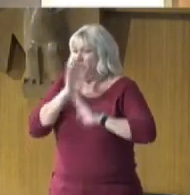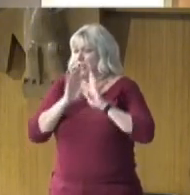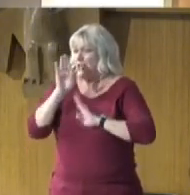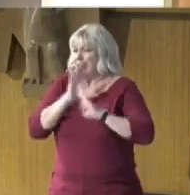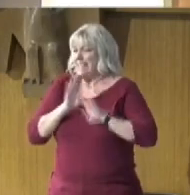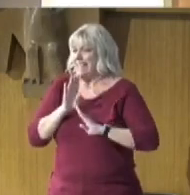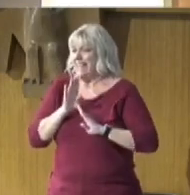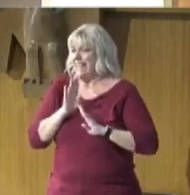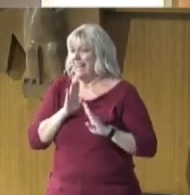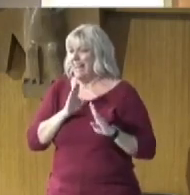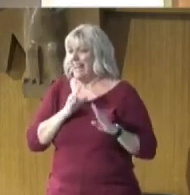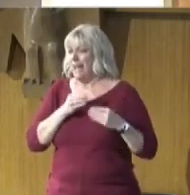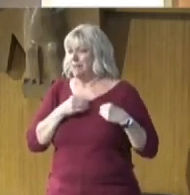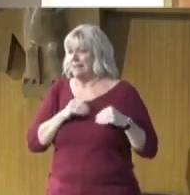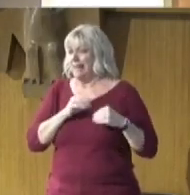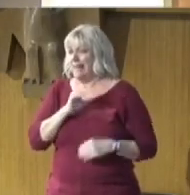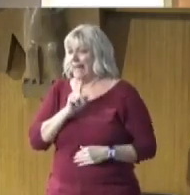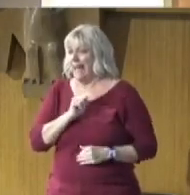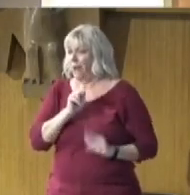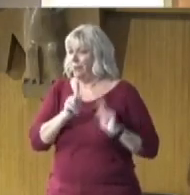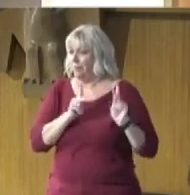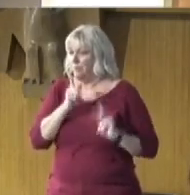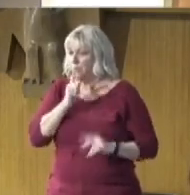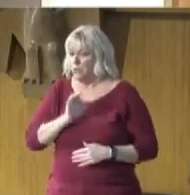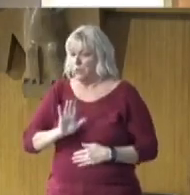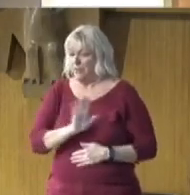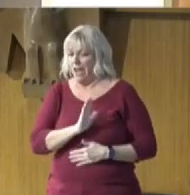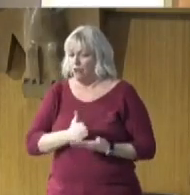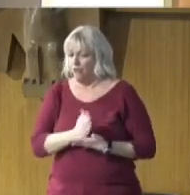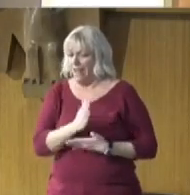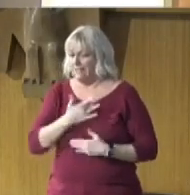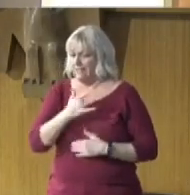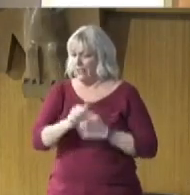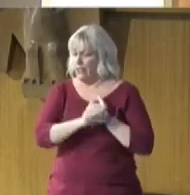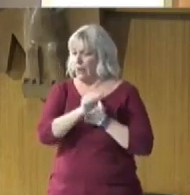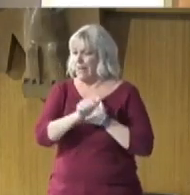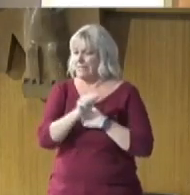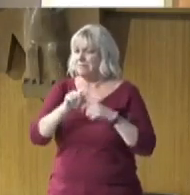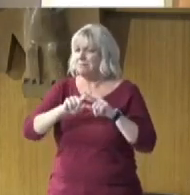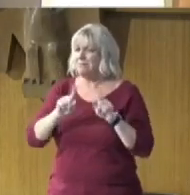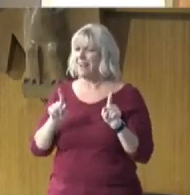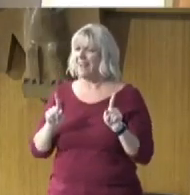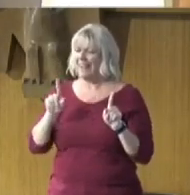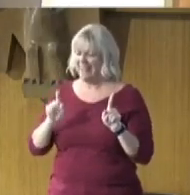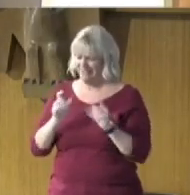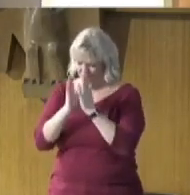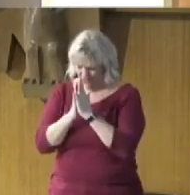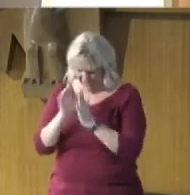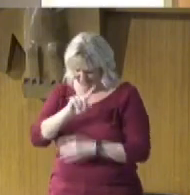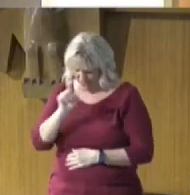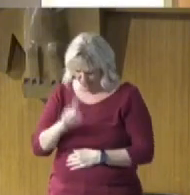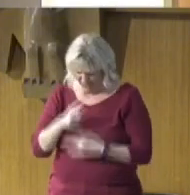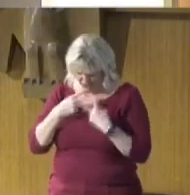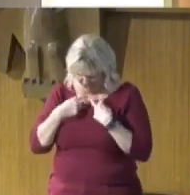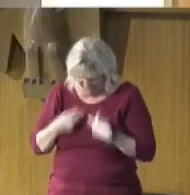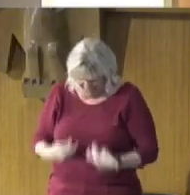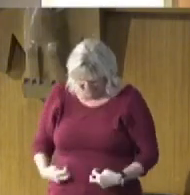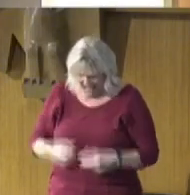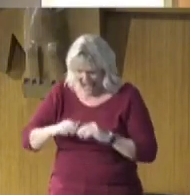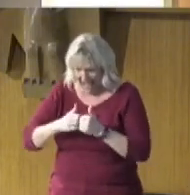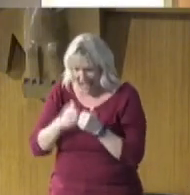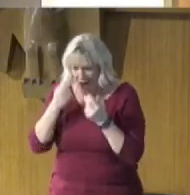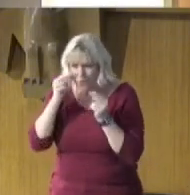human rights are threatened right now. But I have to ask the question, how can we move forward if it is not moving forward in